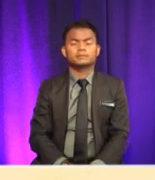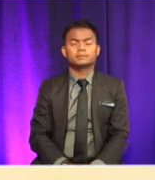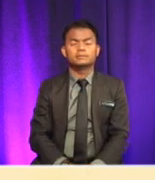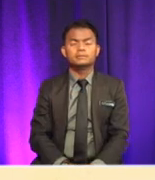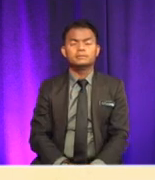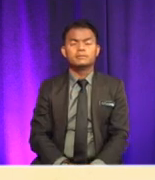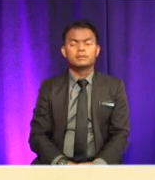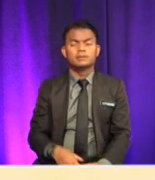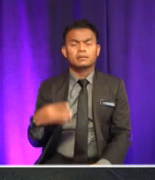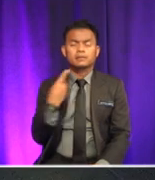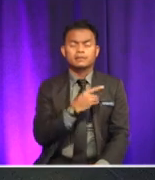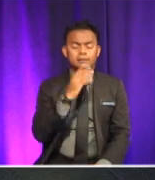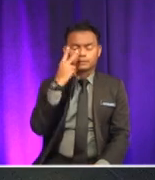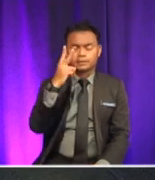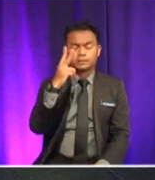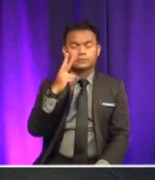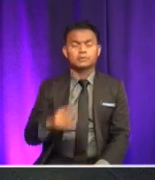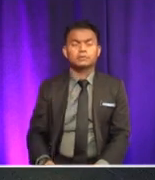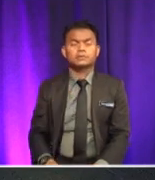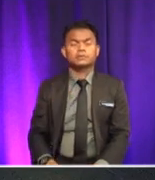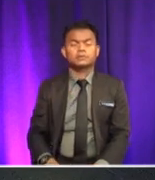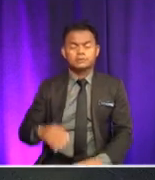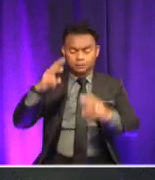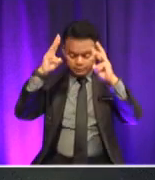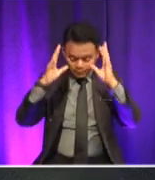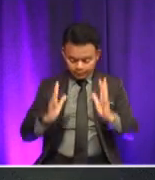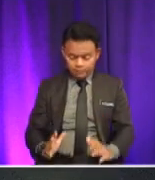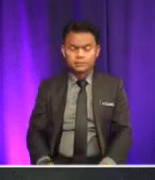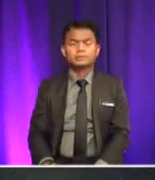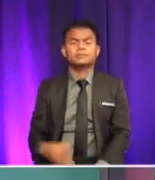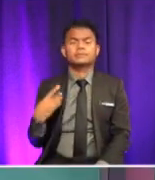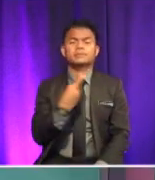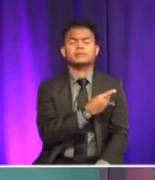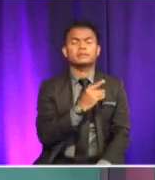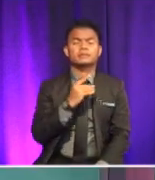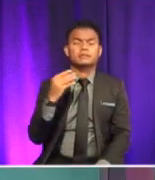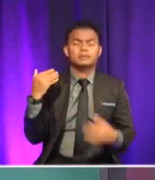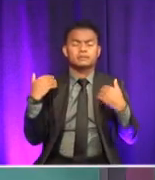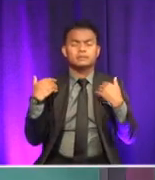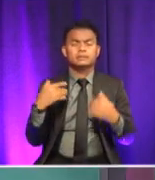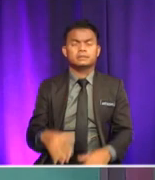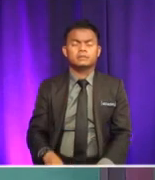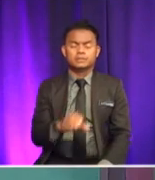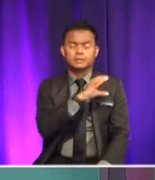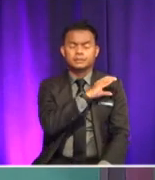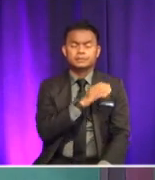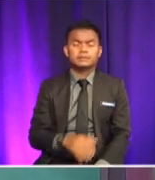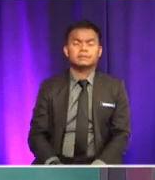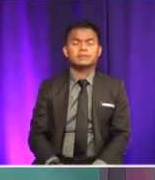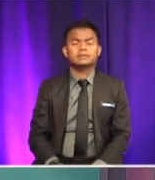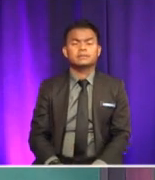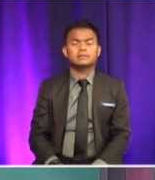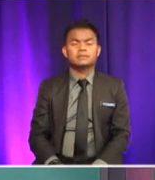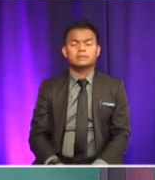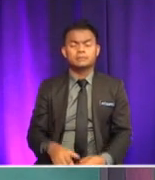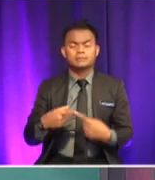at the characters. So you have the chief rooster. And you have Lani herself. So let's look at Lani first.